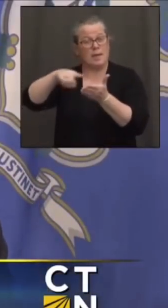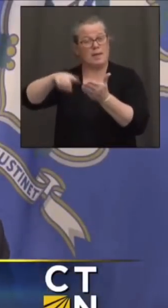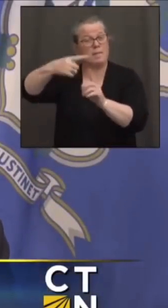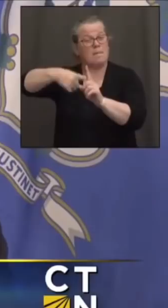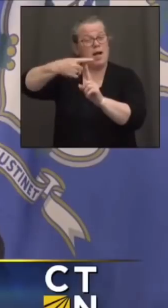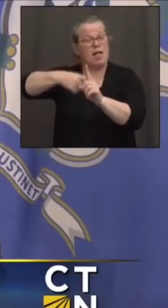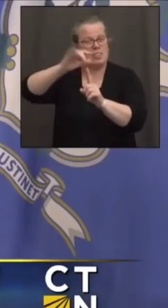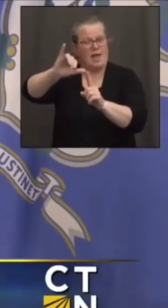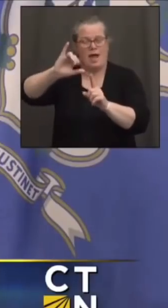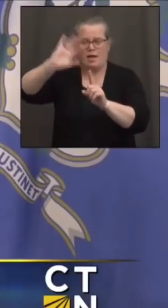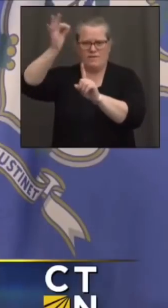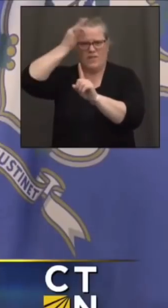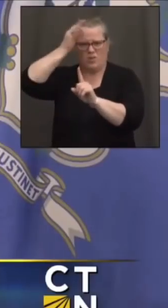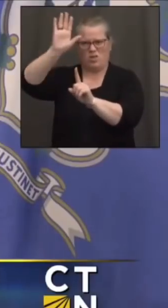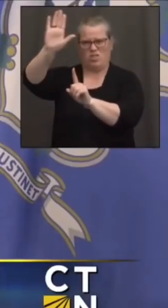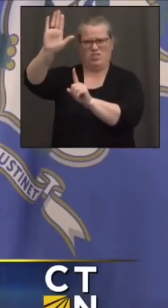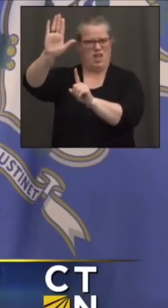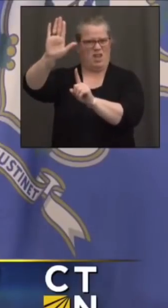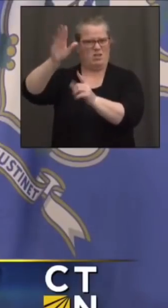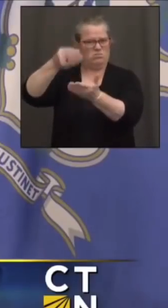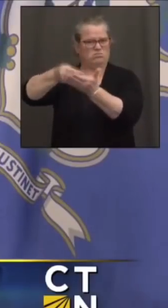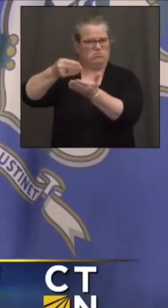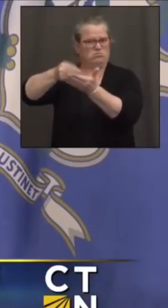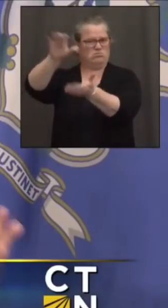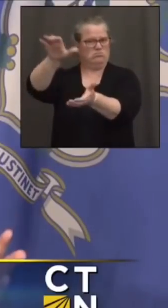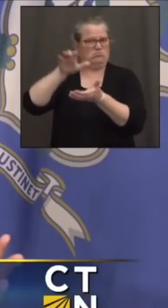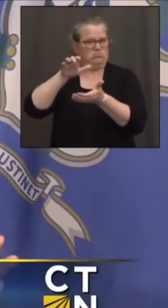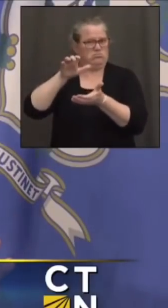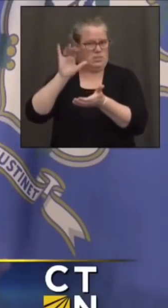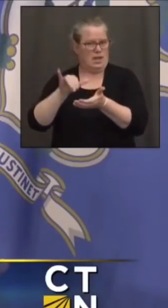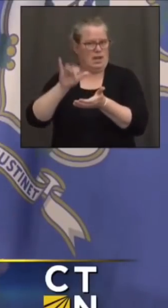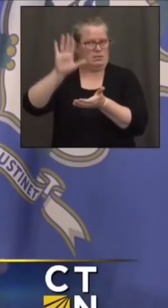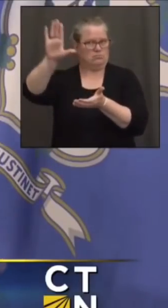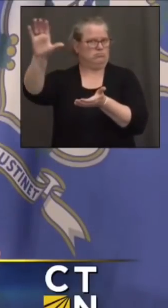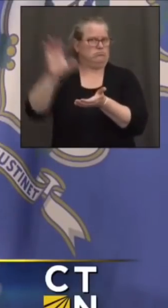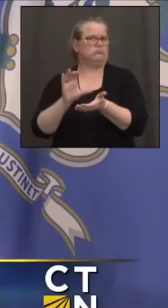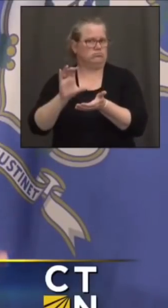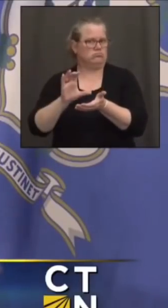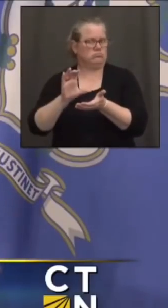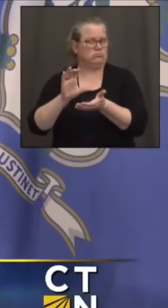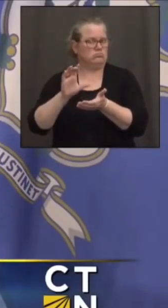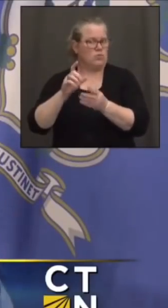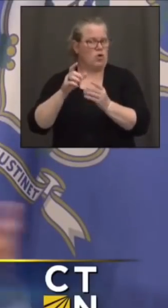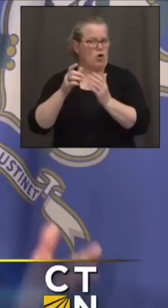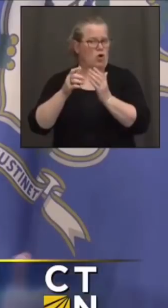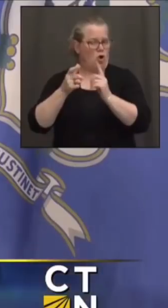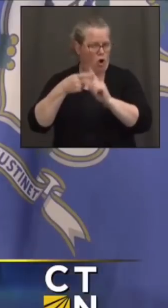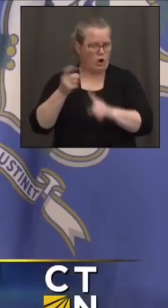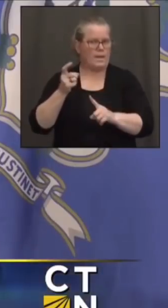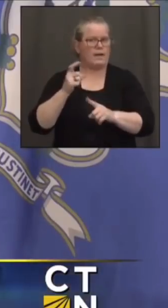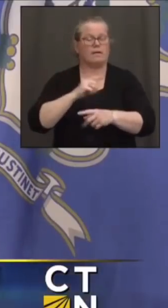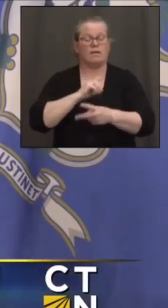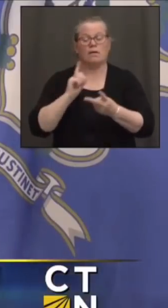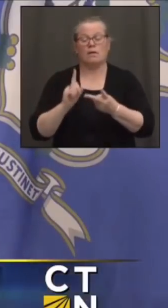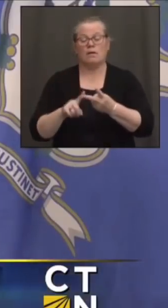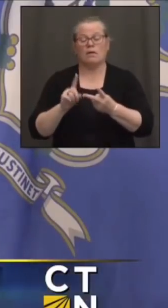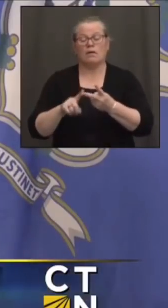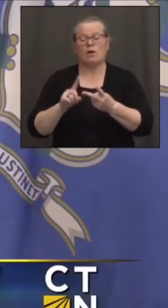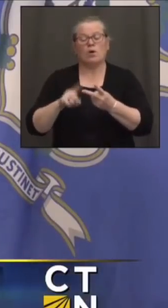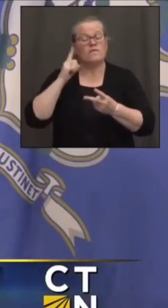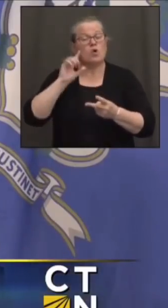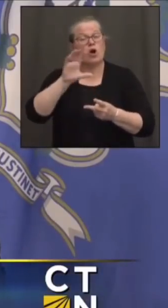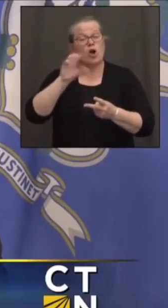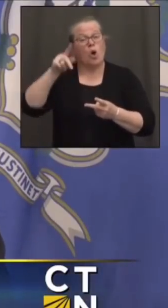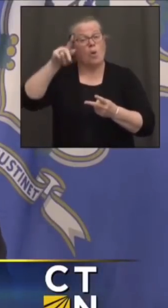government. That doesn't come out of our American Rescue Plan. The subsidy we need to reduce co-pays and